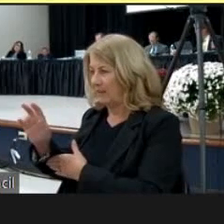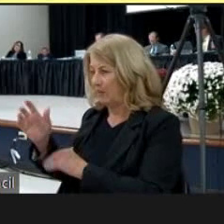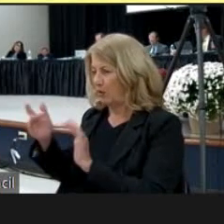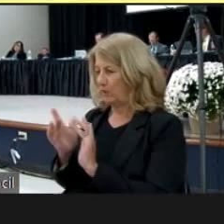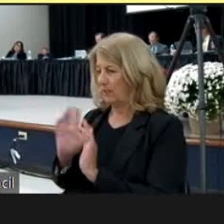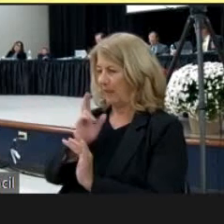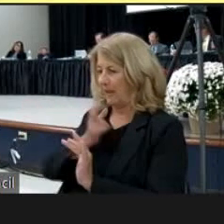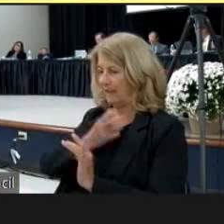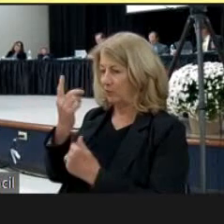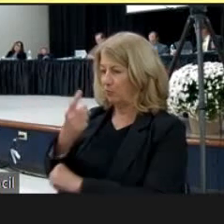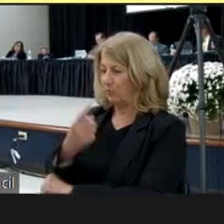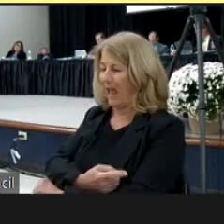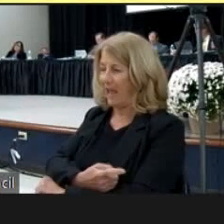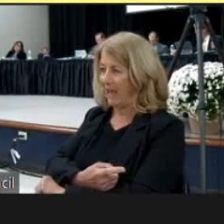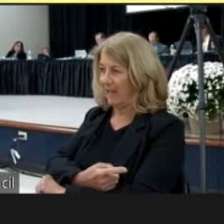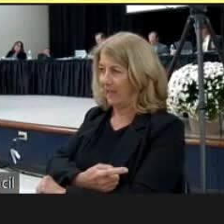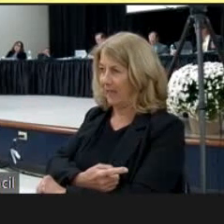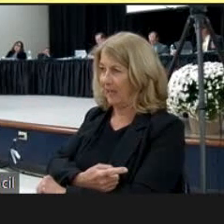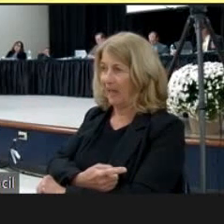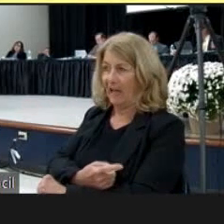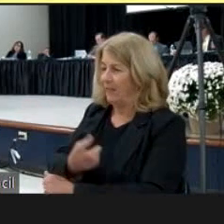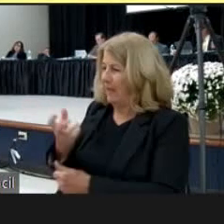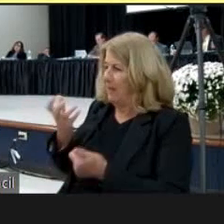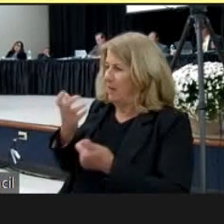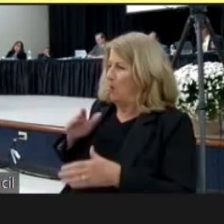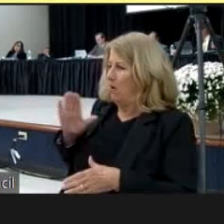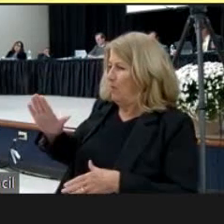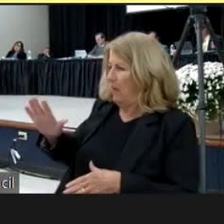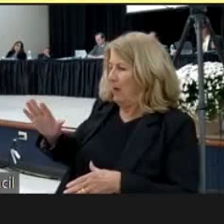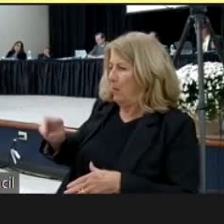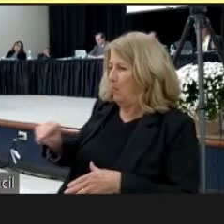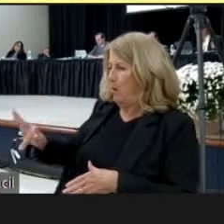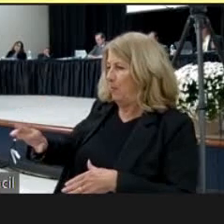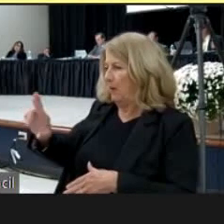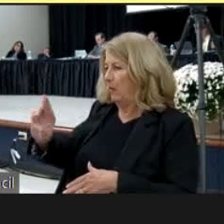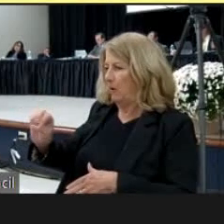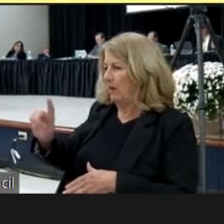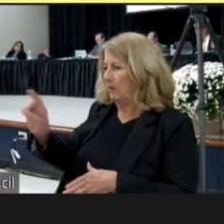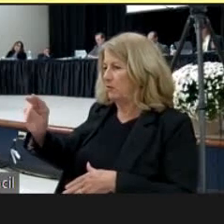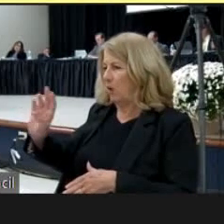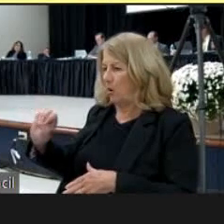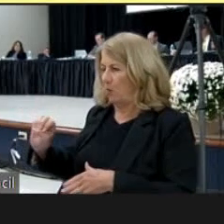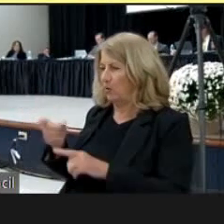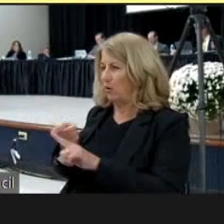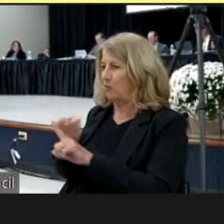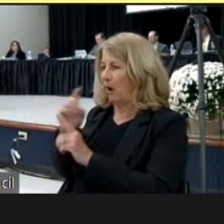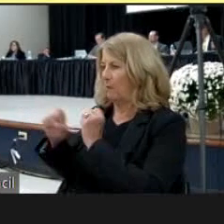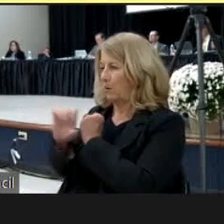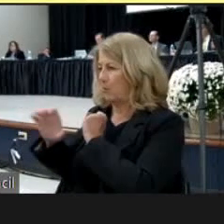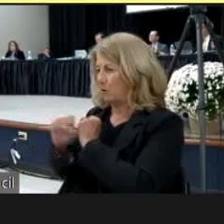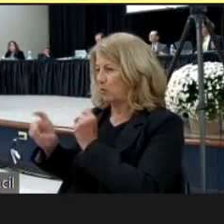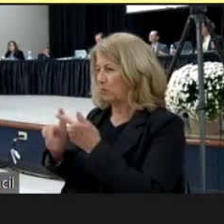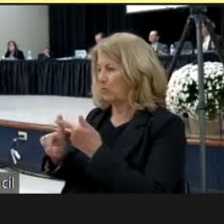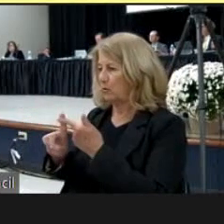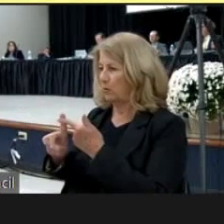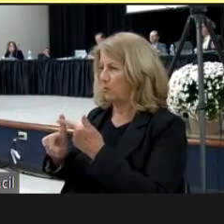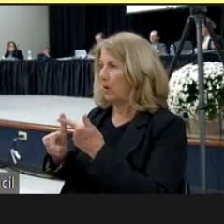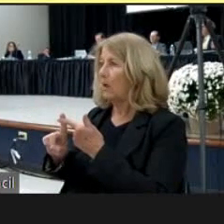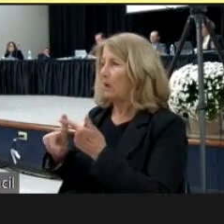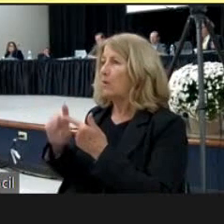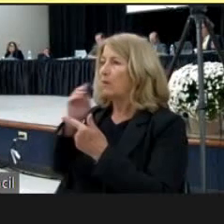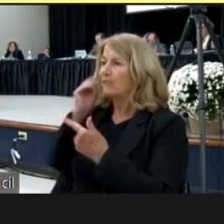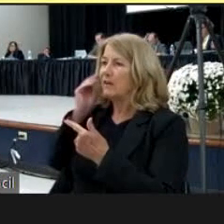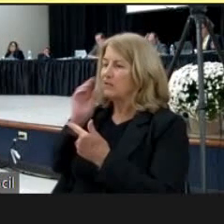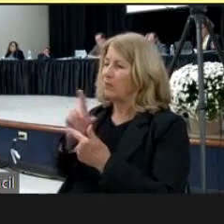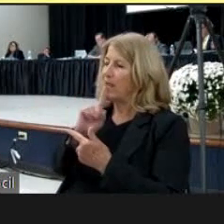today and did not want their property rezoned from commercial to residential. They actually